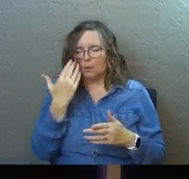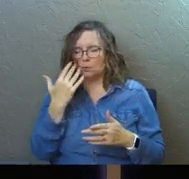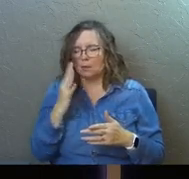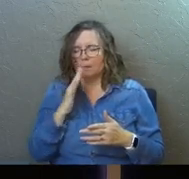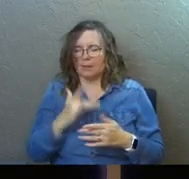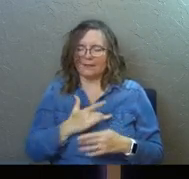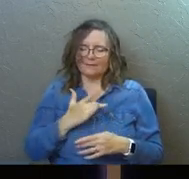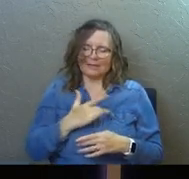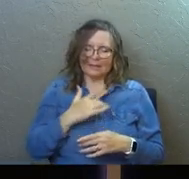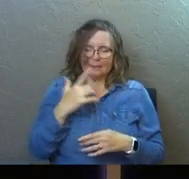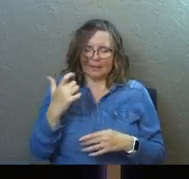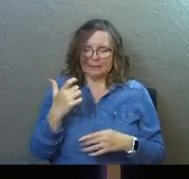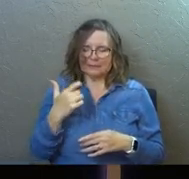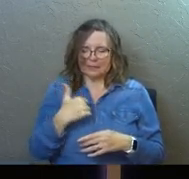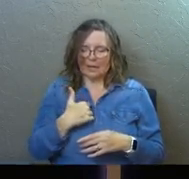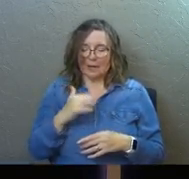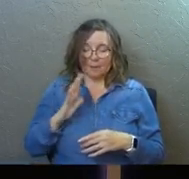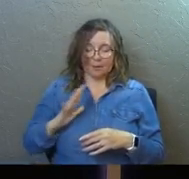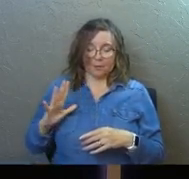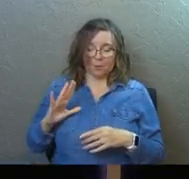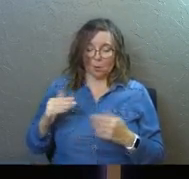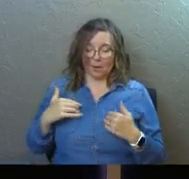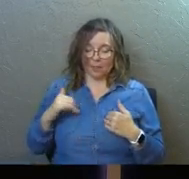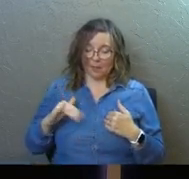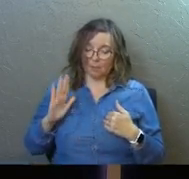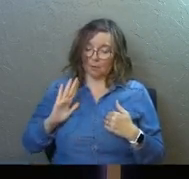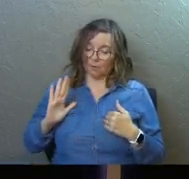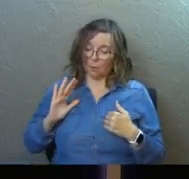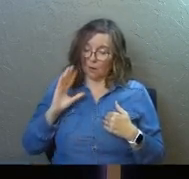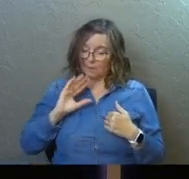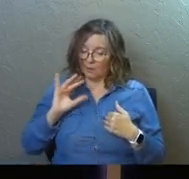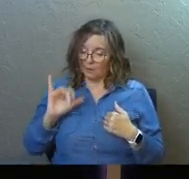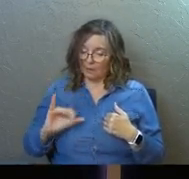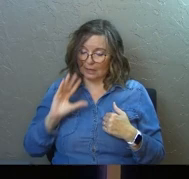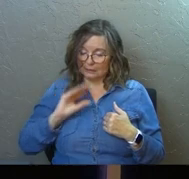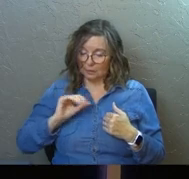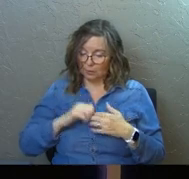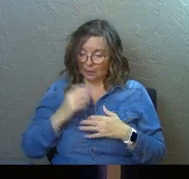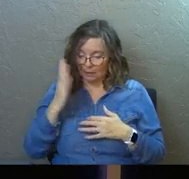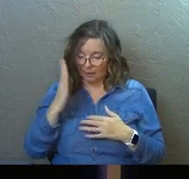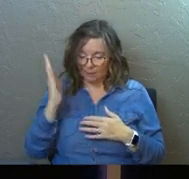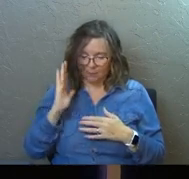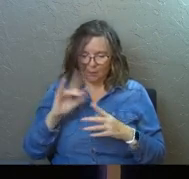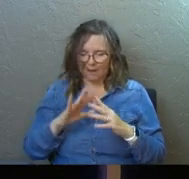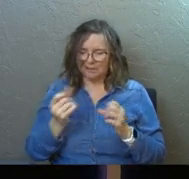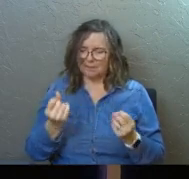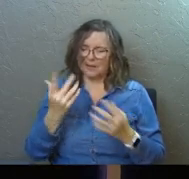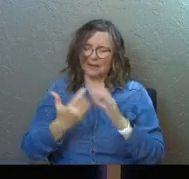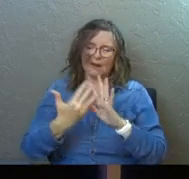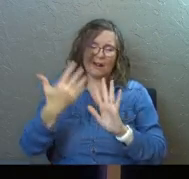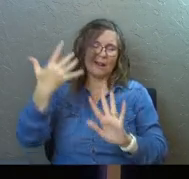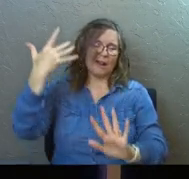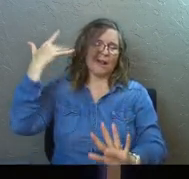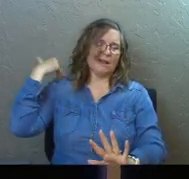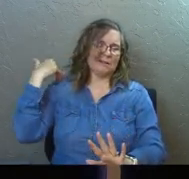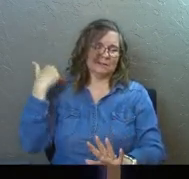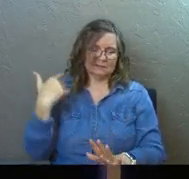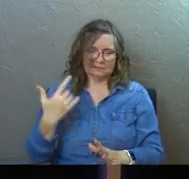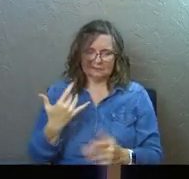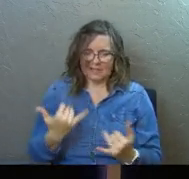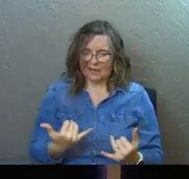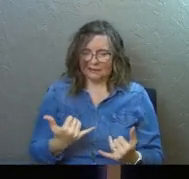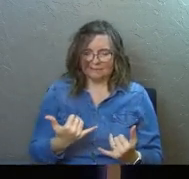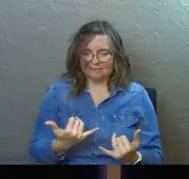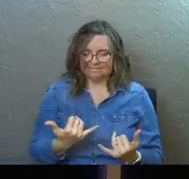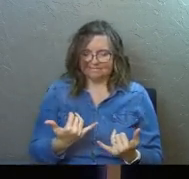talking about with those feelings because I used to have them. I used to have this kind of experience with God, but it was years ago, maybe it was decades ago, and